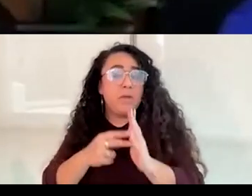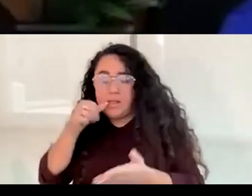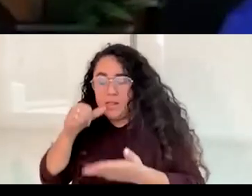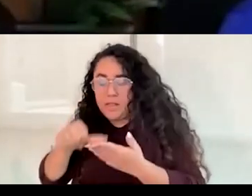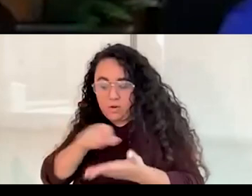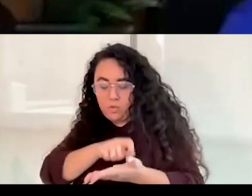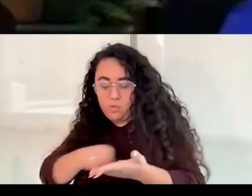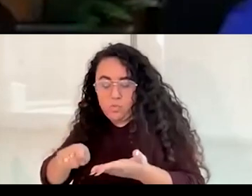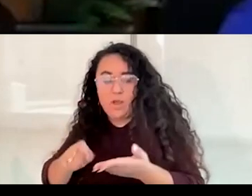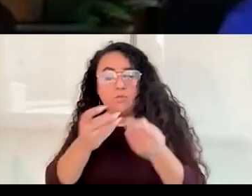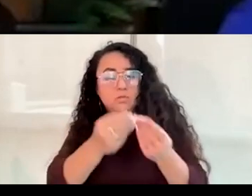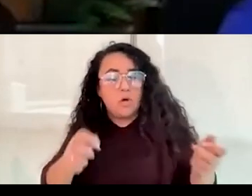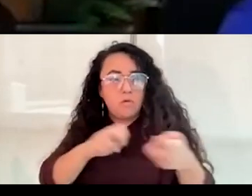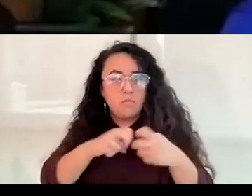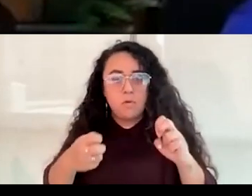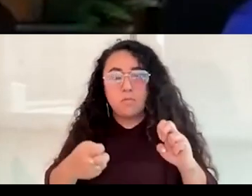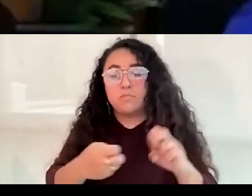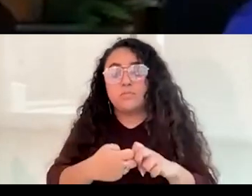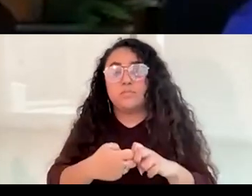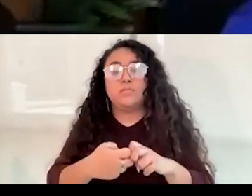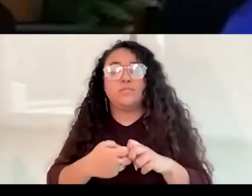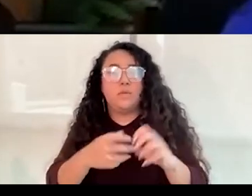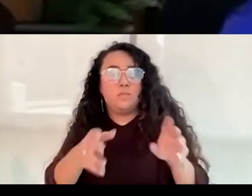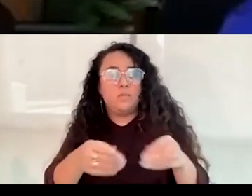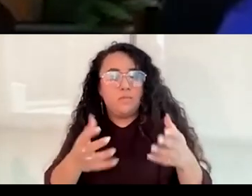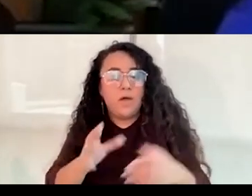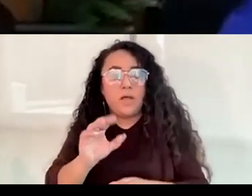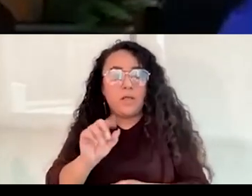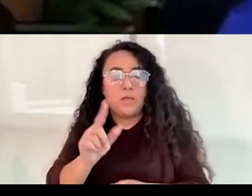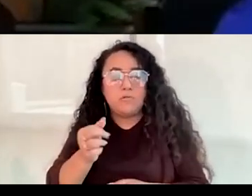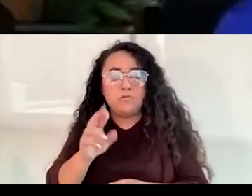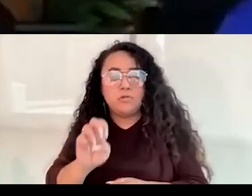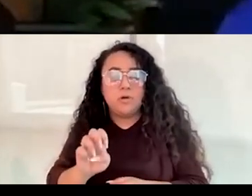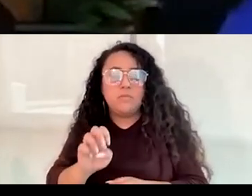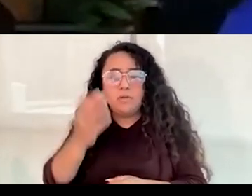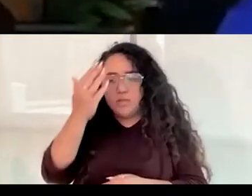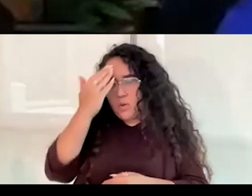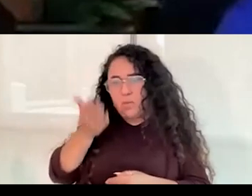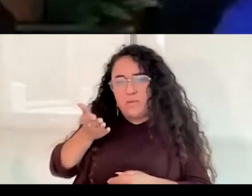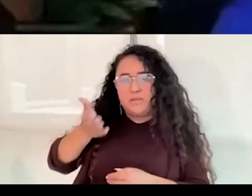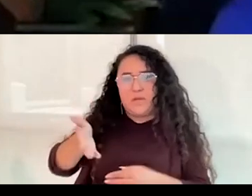letter would bring about a sense of closure, but at least to know it was there, you know,